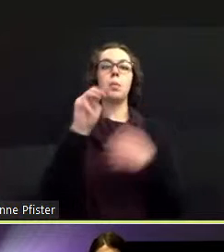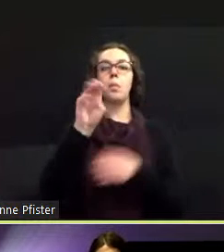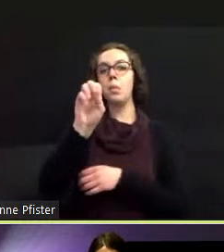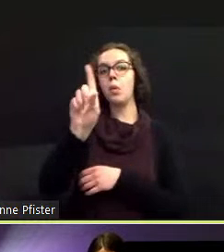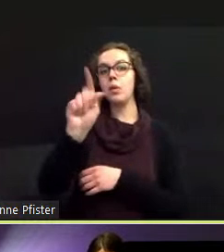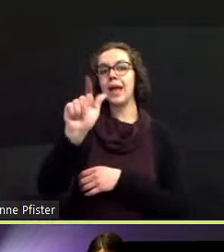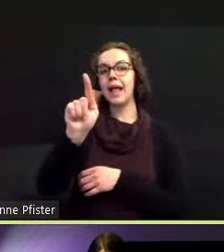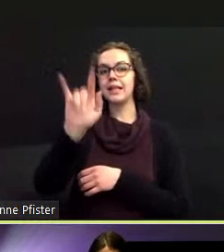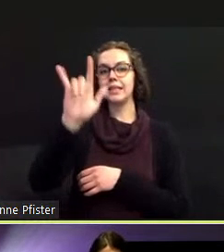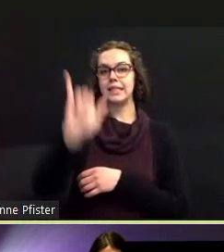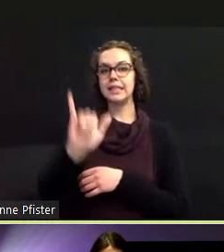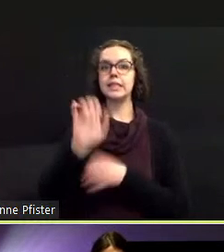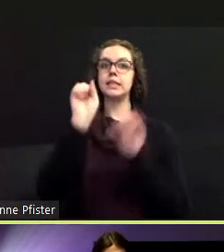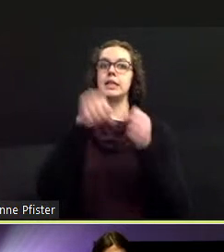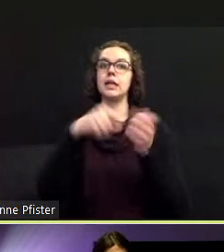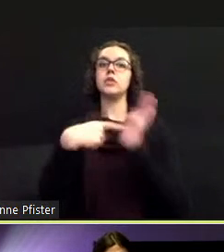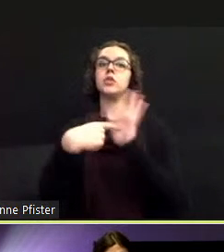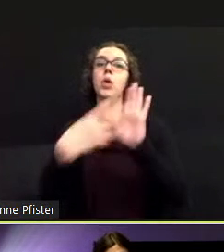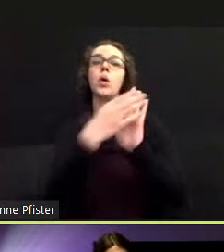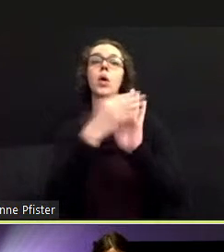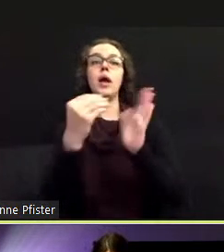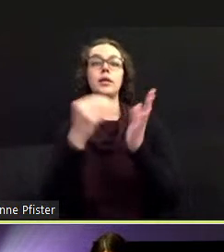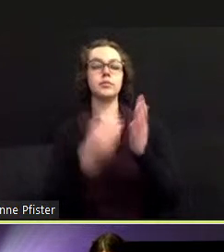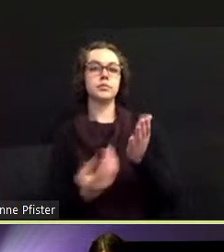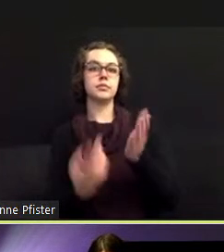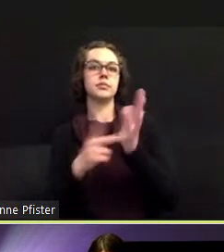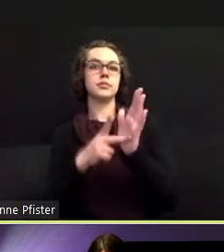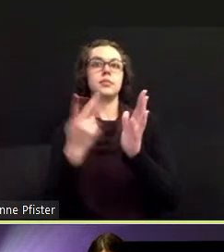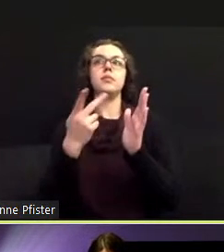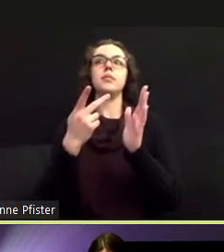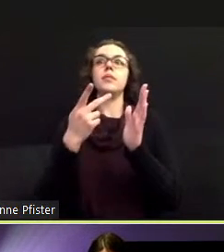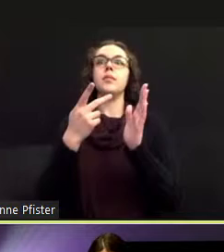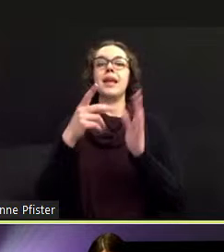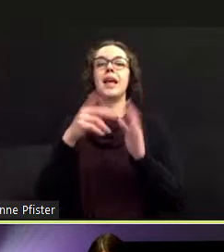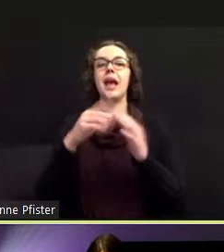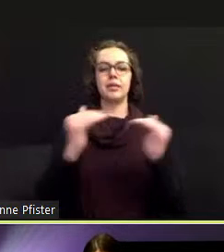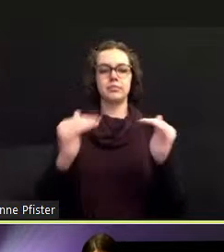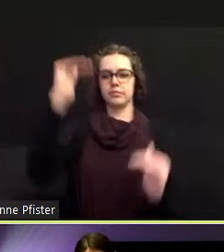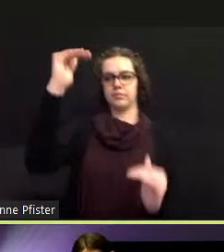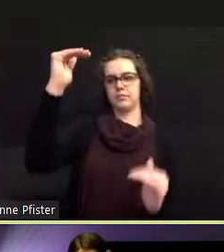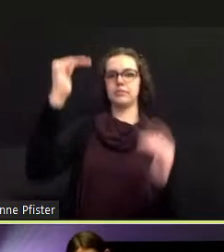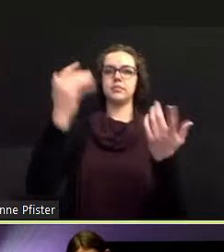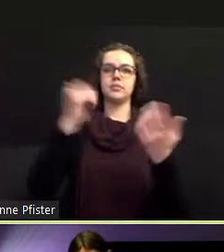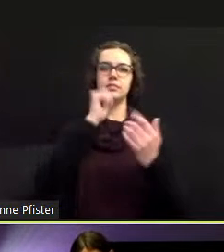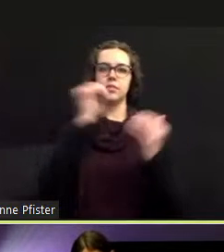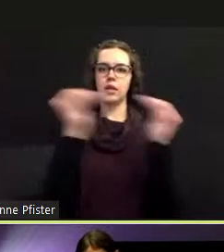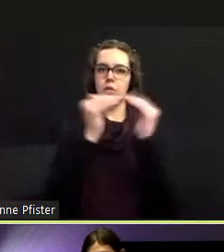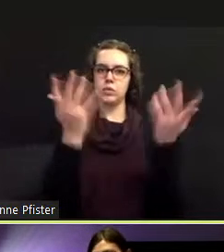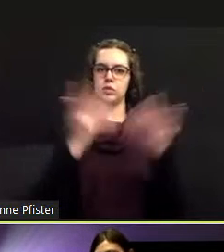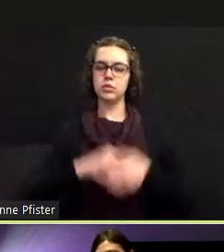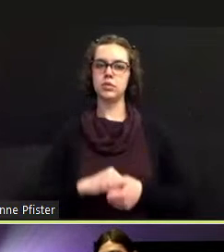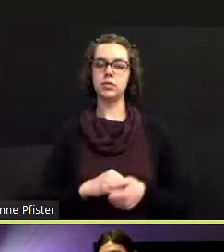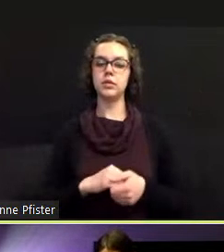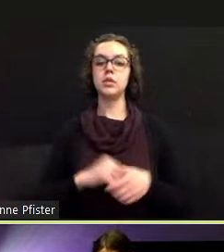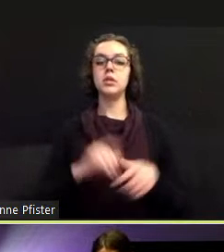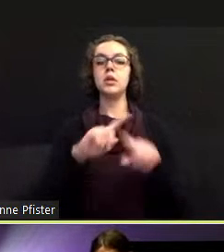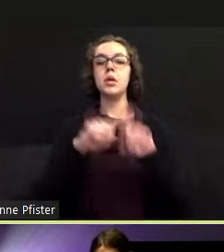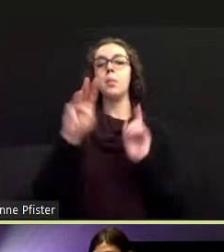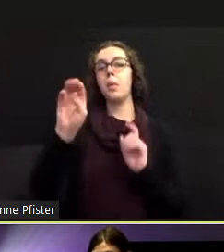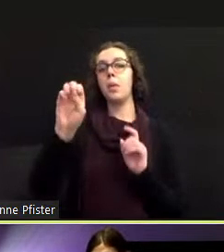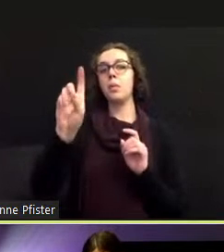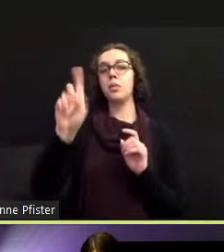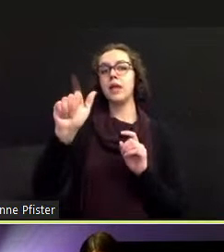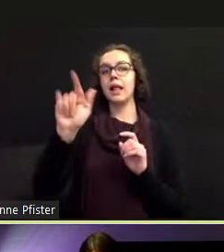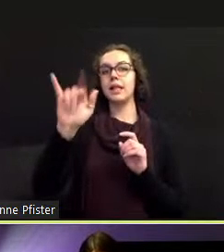can reflect and reproduce social hierarchies and inequalities. However, blurring boundaries between codes and modalities does not in and